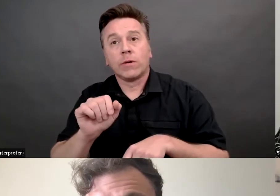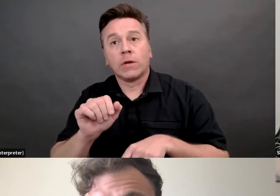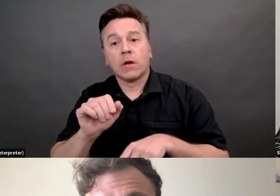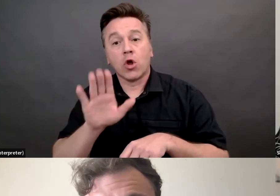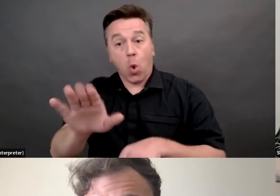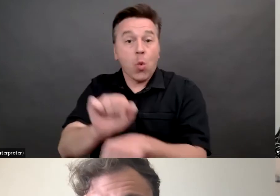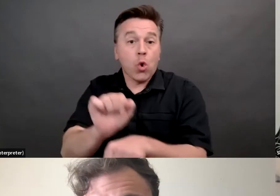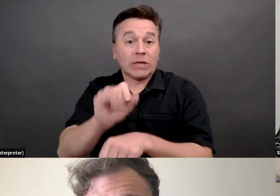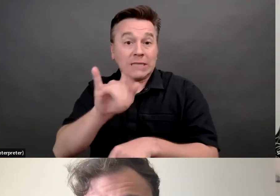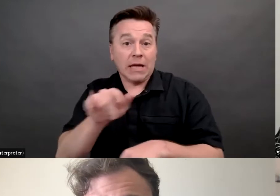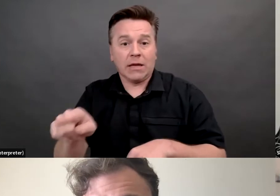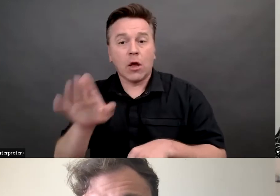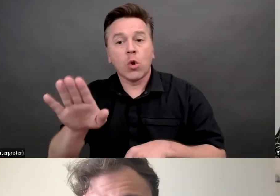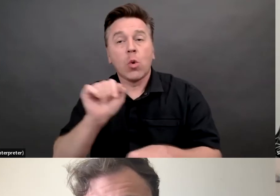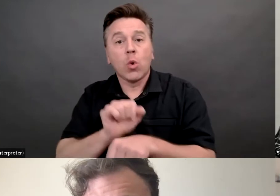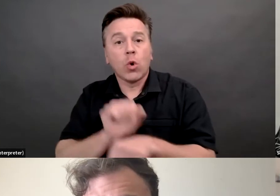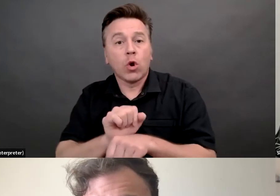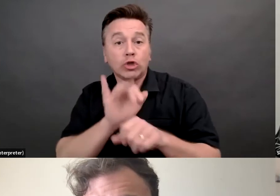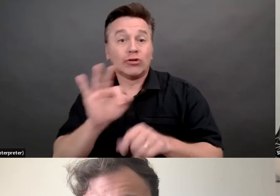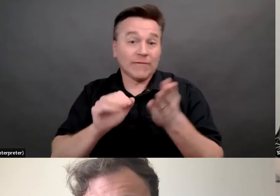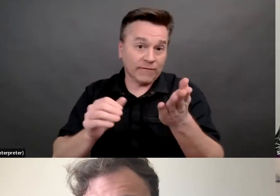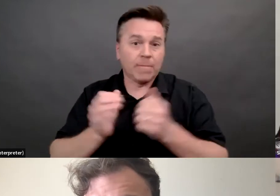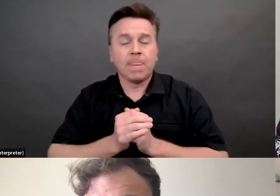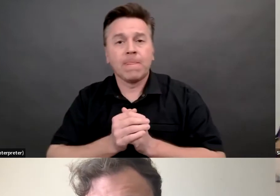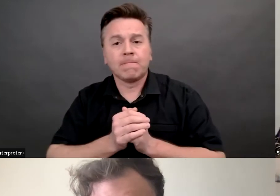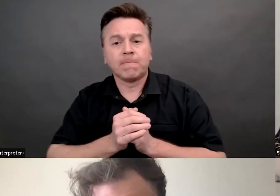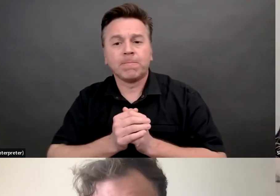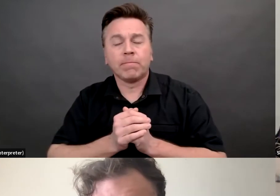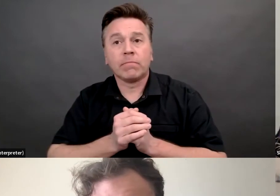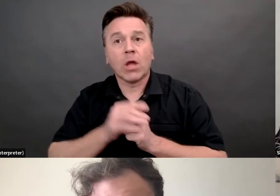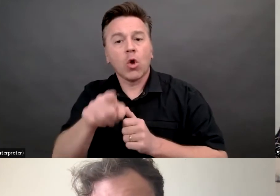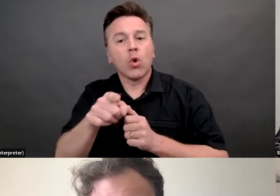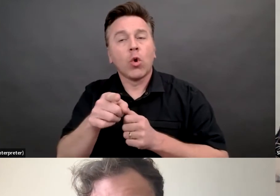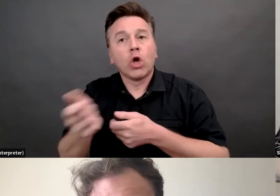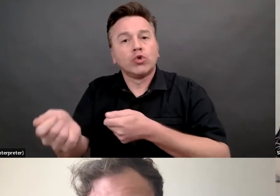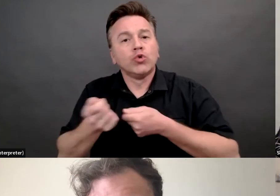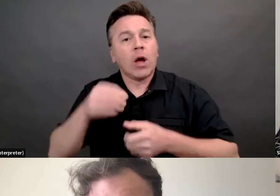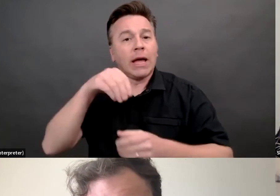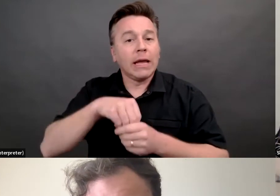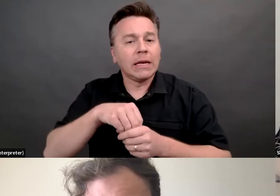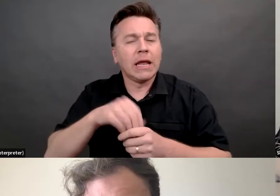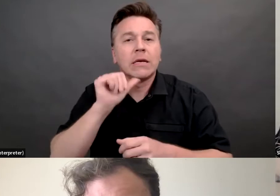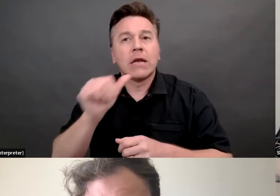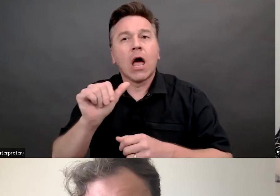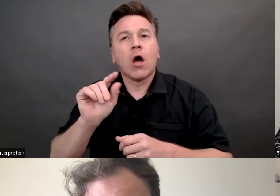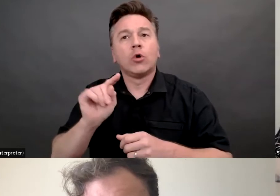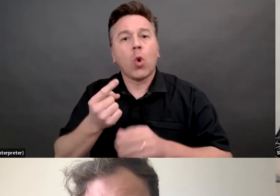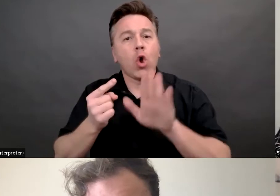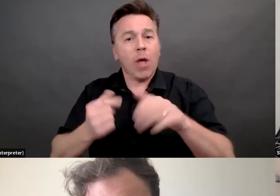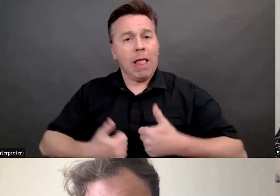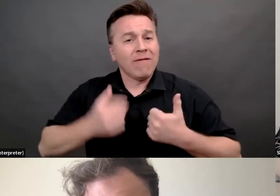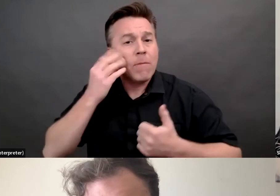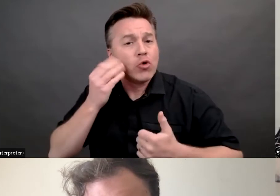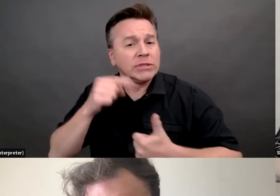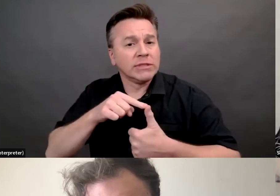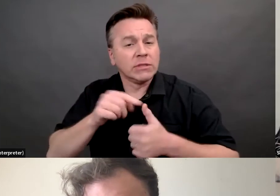your work, Sky, and your work, Jeff, as you're drawing in not just your lived experience